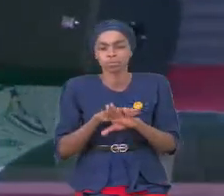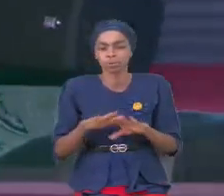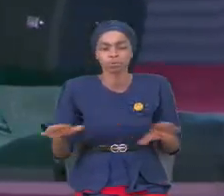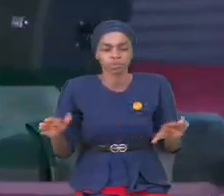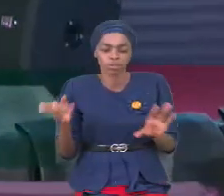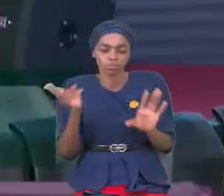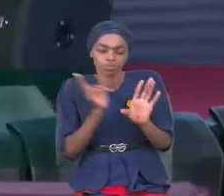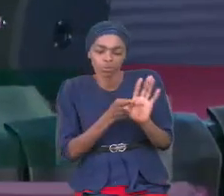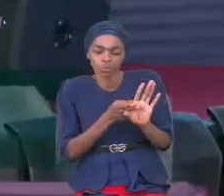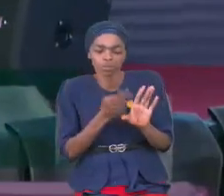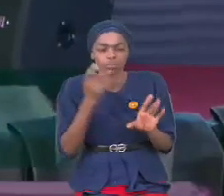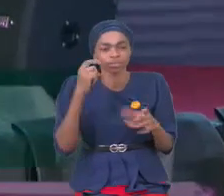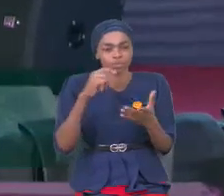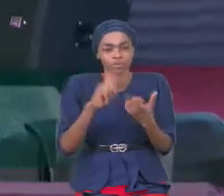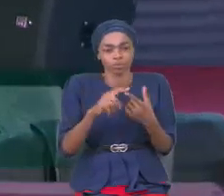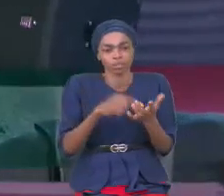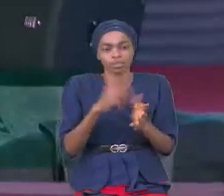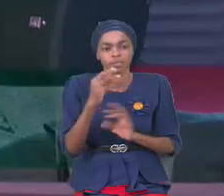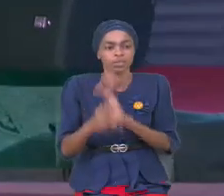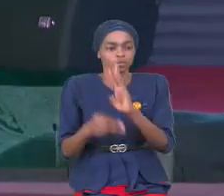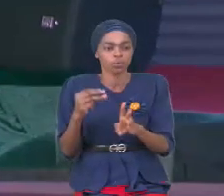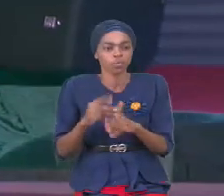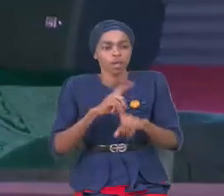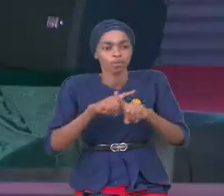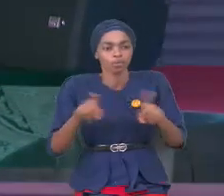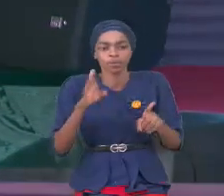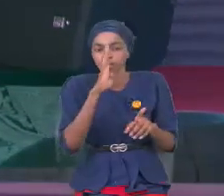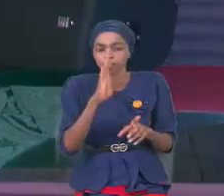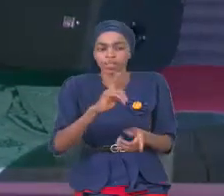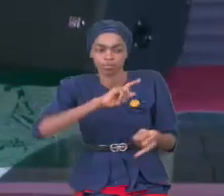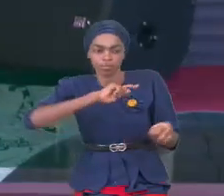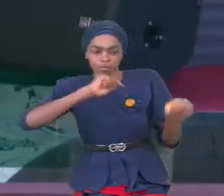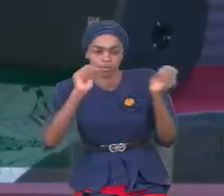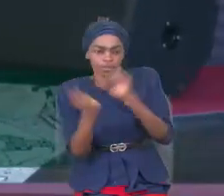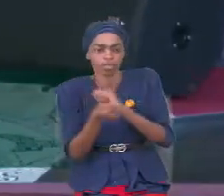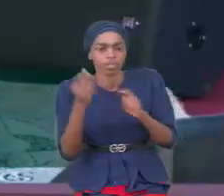ye renewed by the renewing of your mind," the